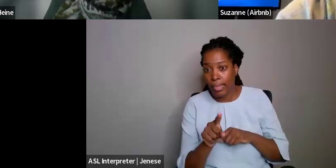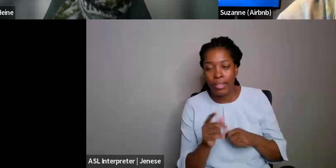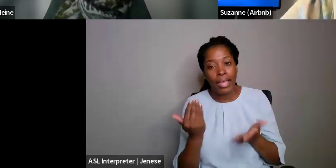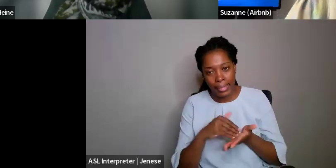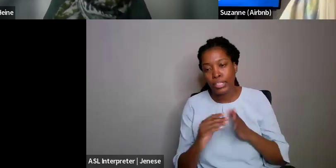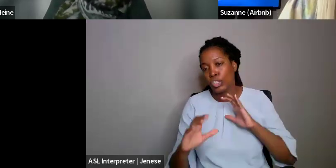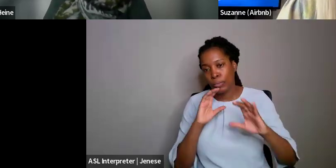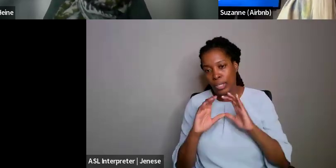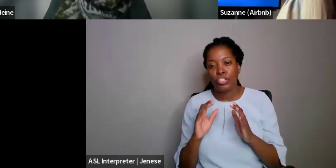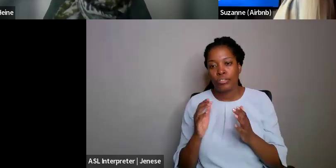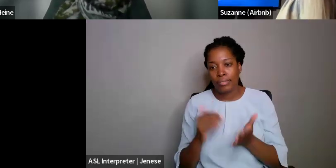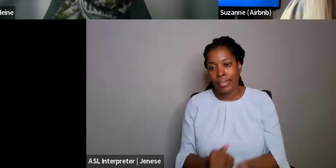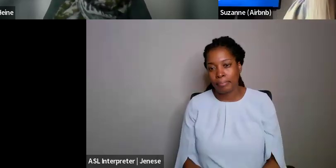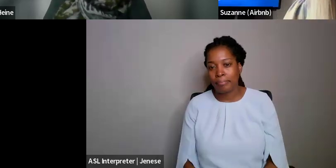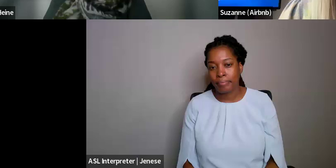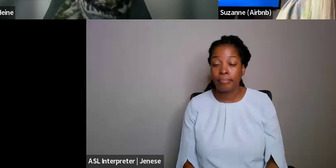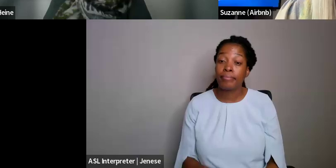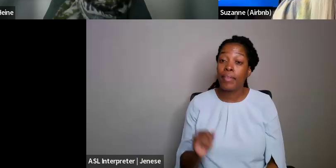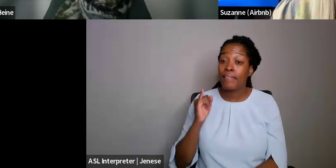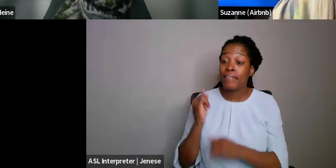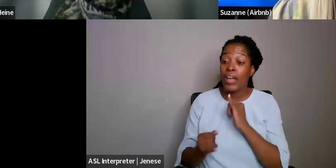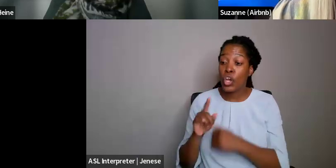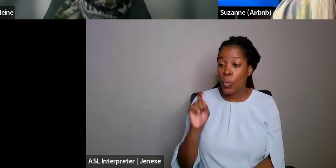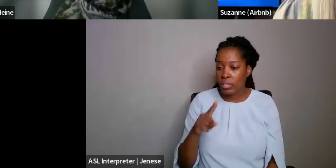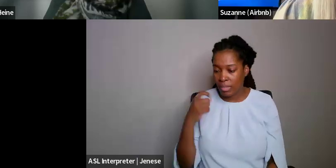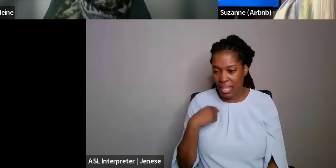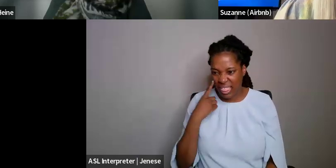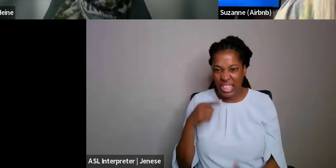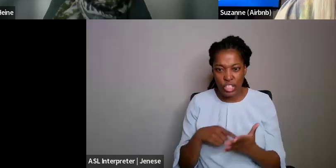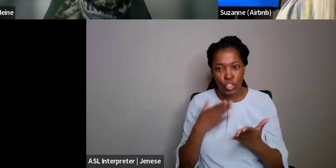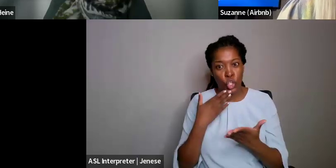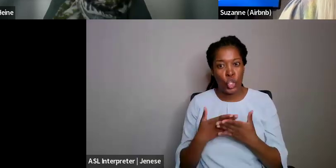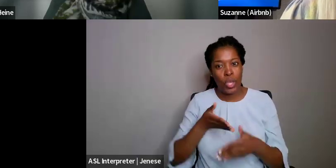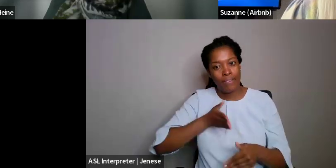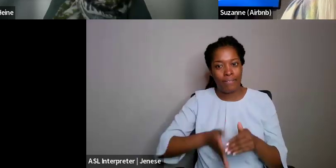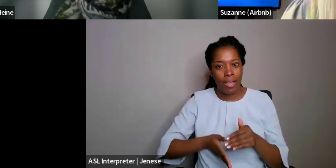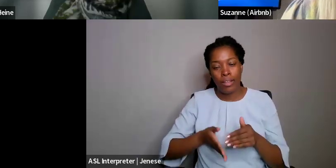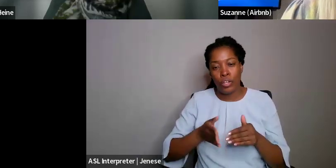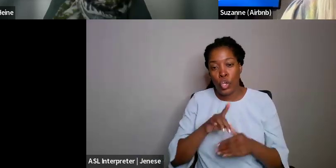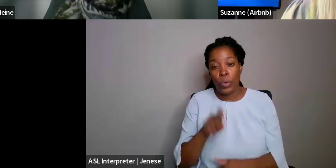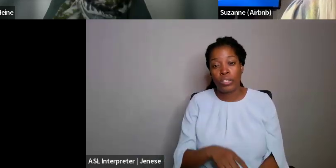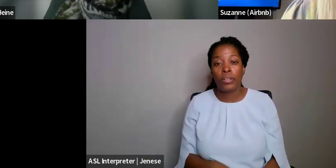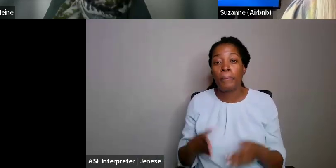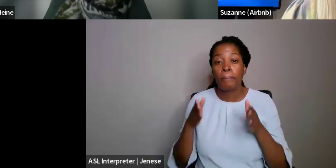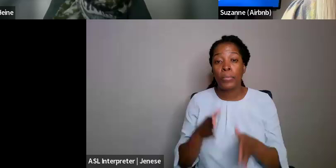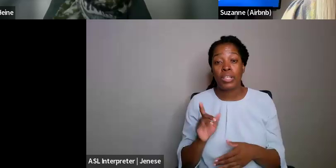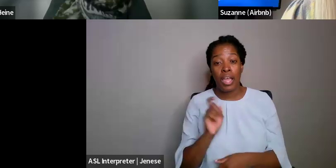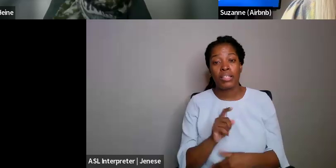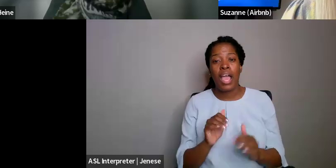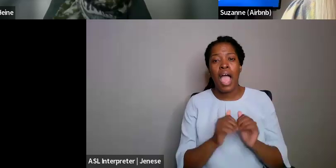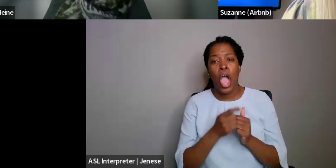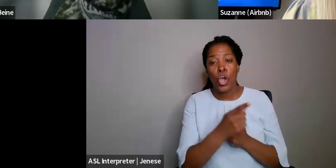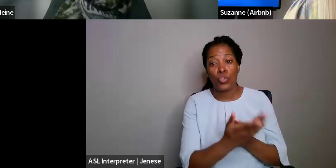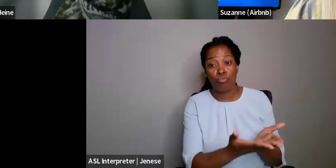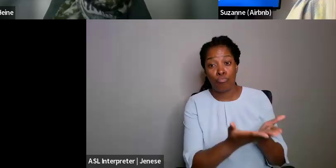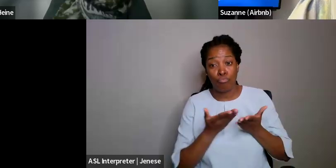again. Yeah. Okay, final question, because I think this is a great one to end on. Someone wants to know how you bring your local culture into your